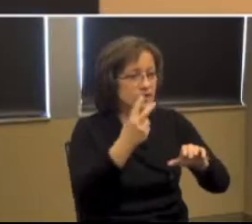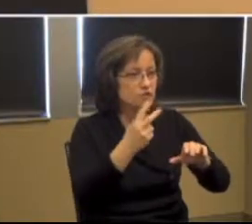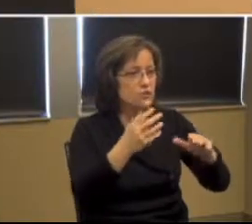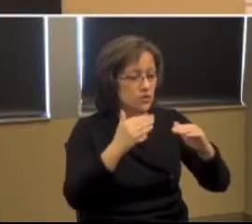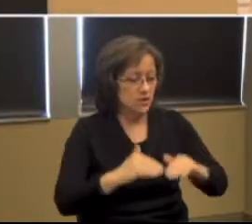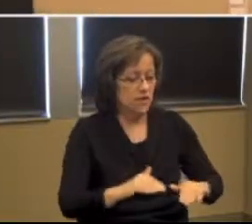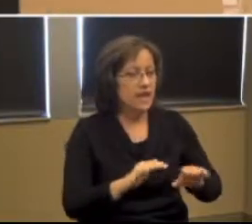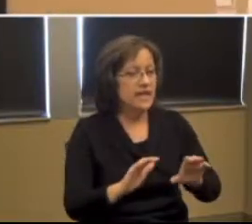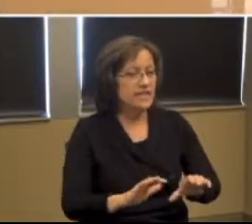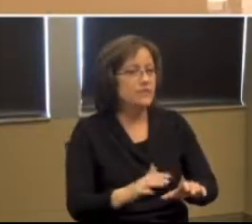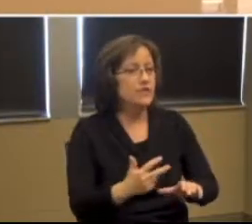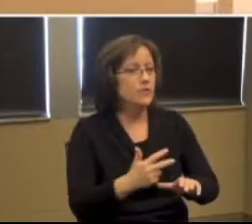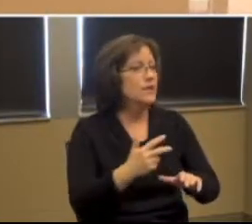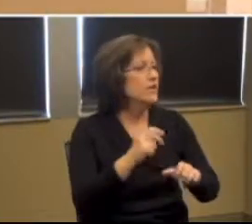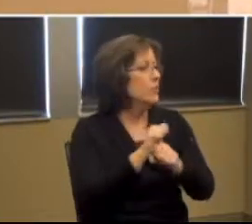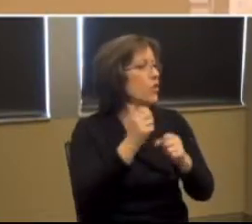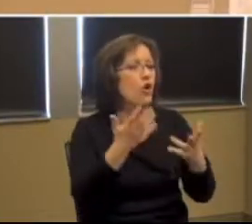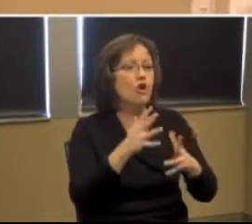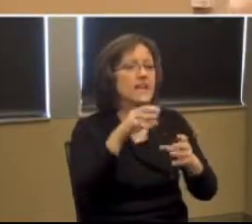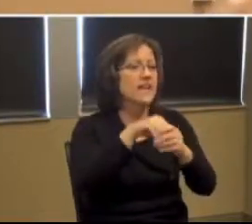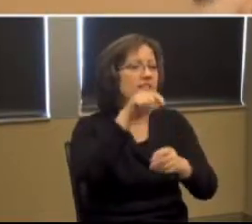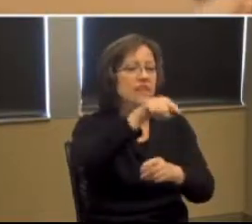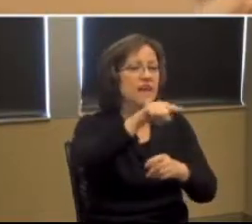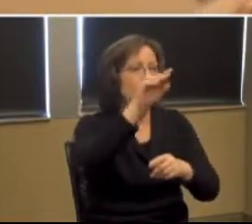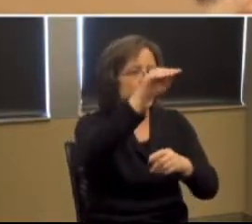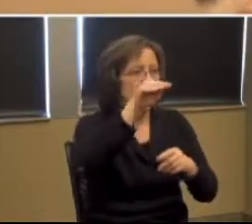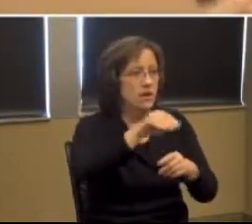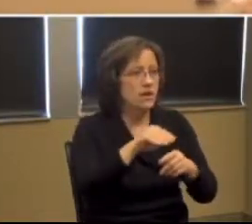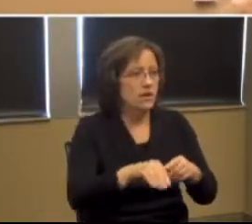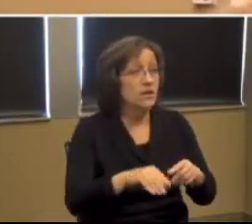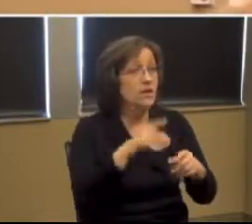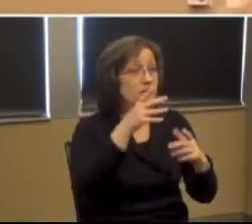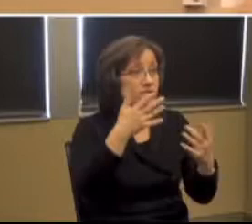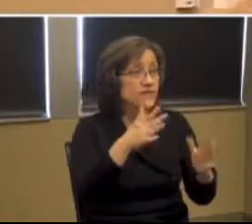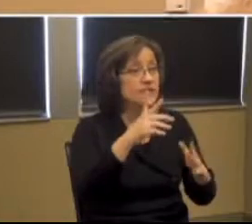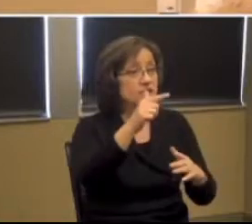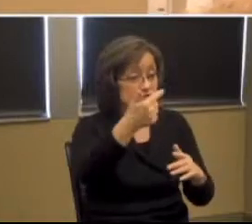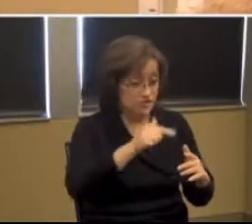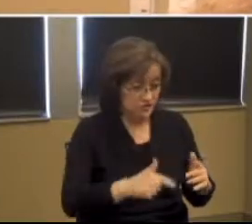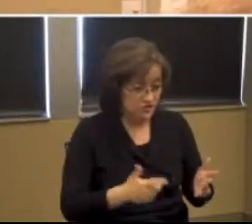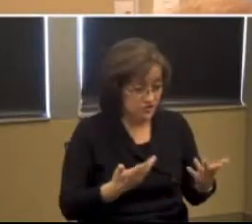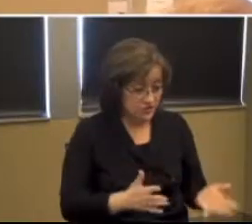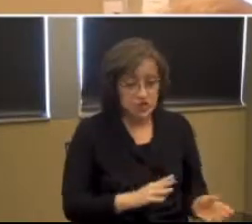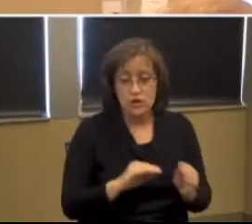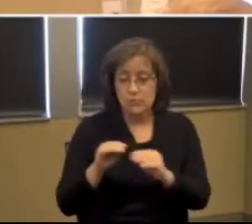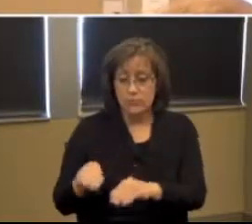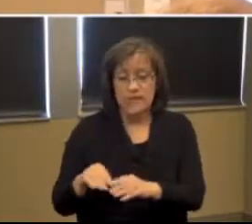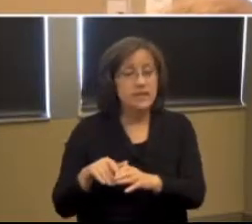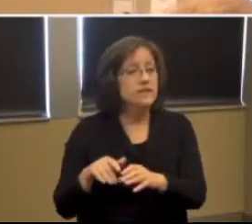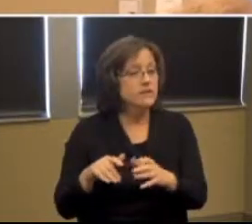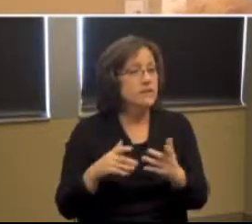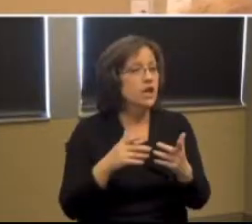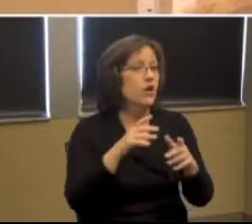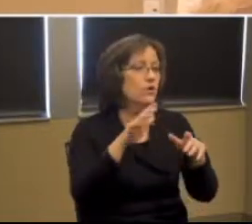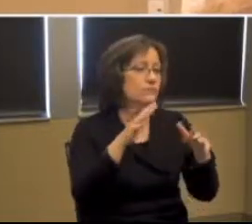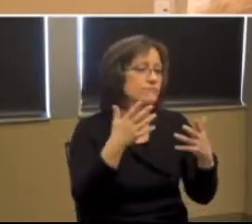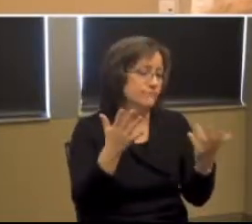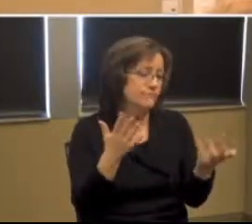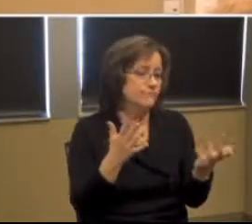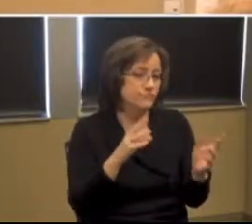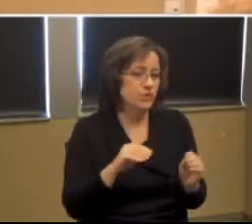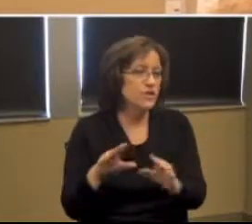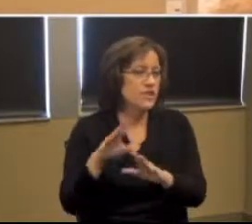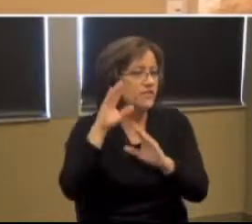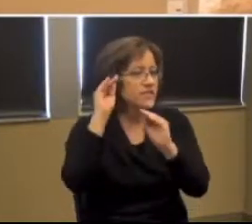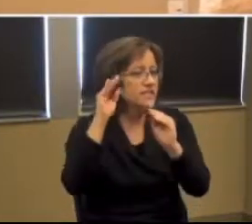set in here for the student to do, and then they would probably go and put it in a teacher basket, come back, complete activity 2, activity